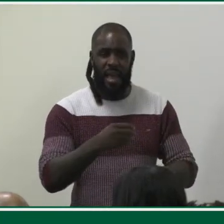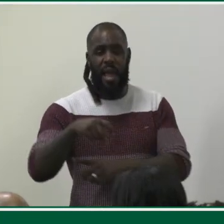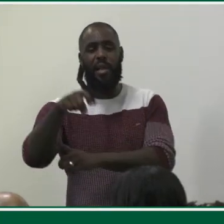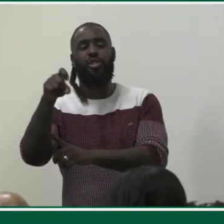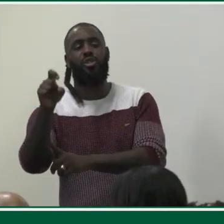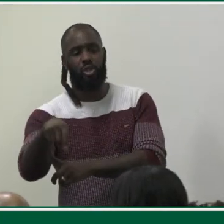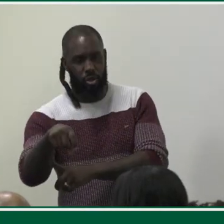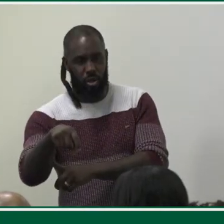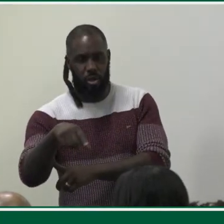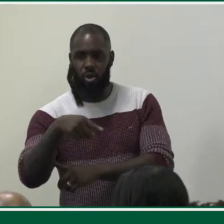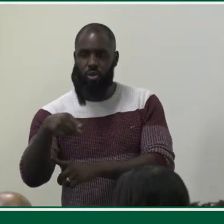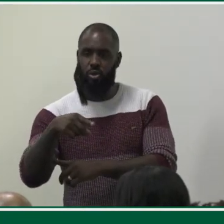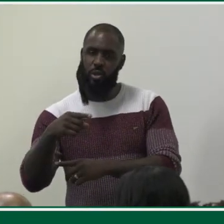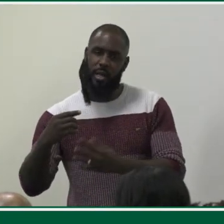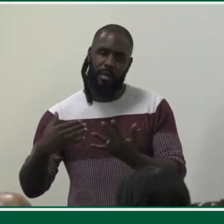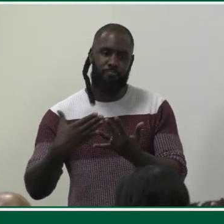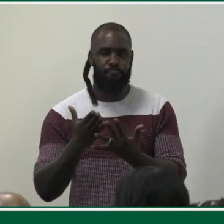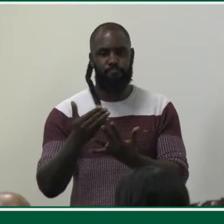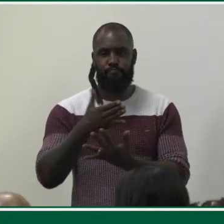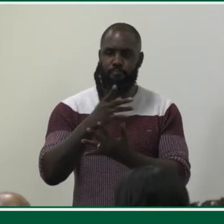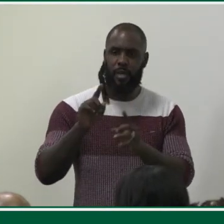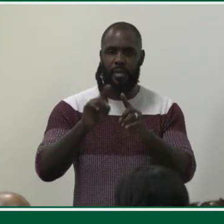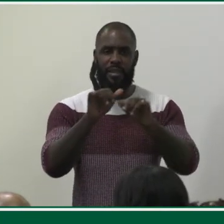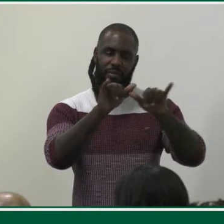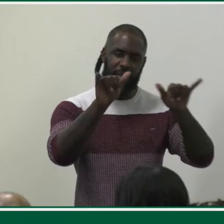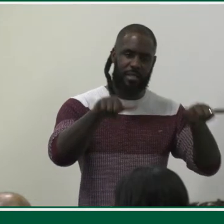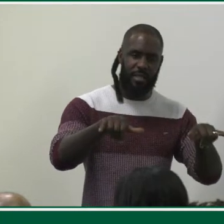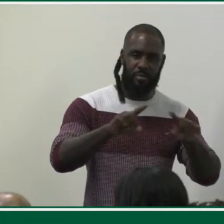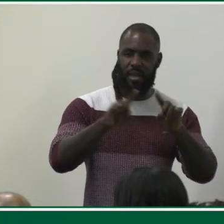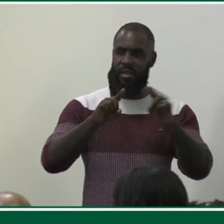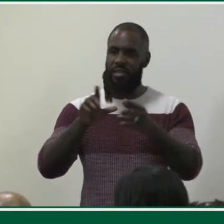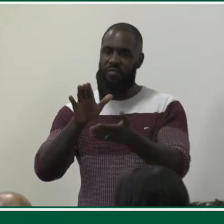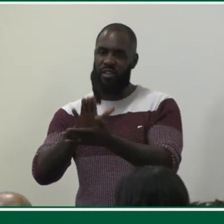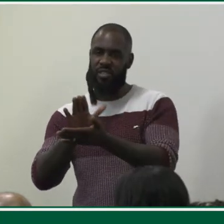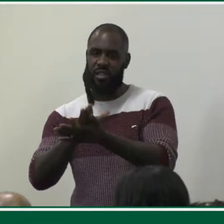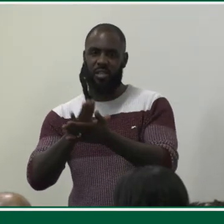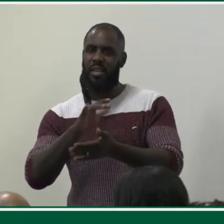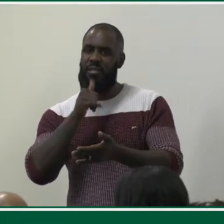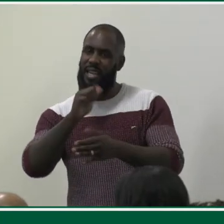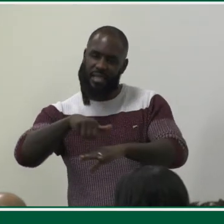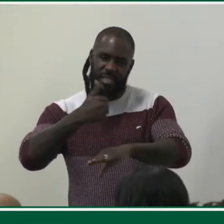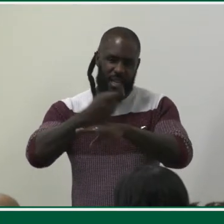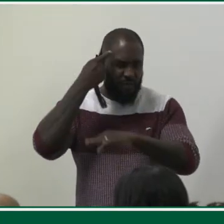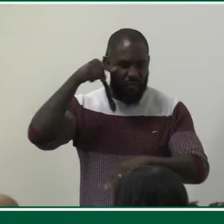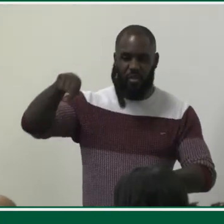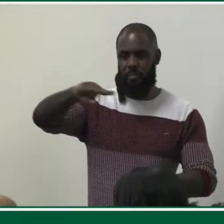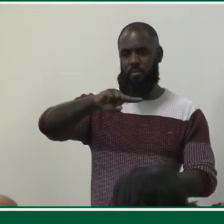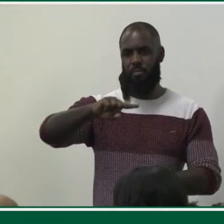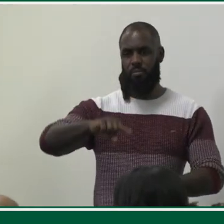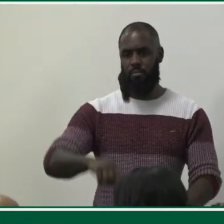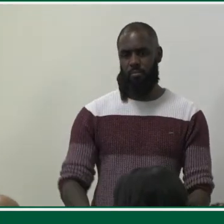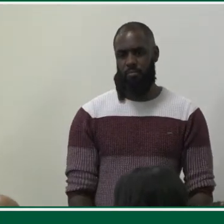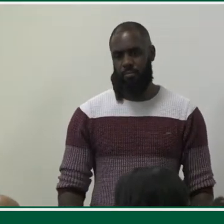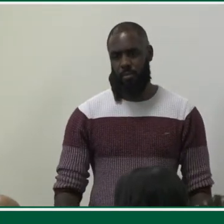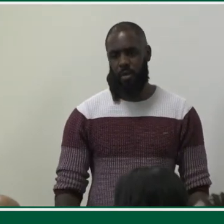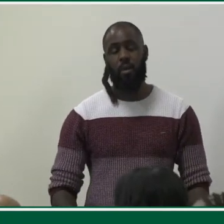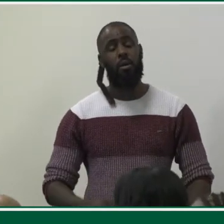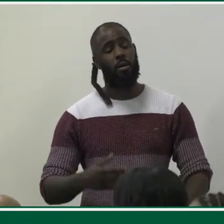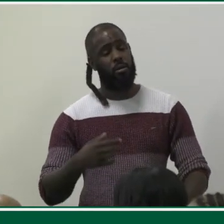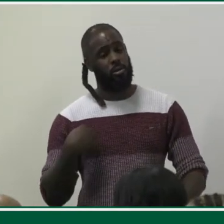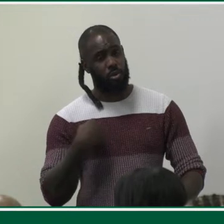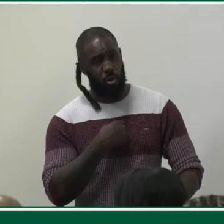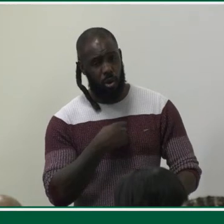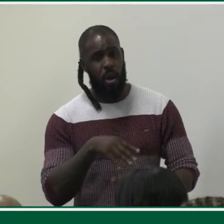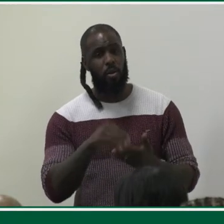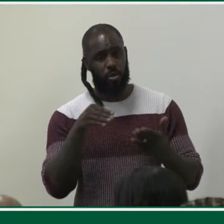can successfully navigate systems and academies that were not designed for them. So I want for our students, when